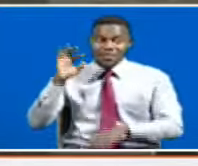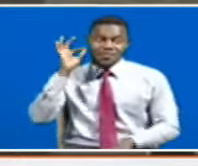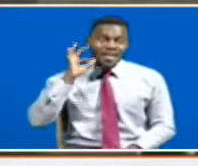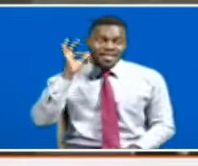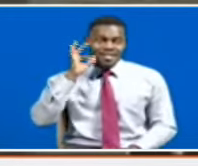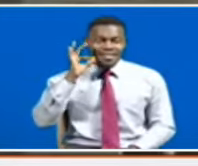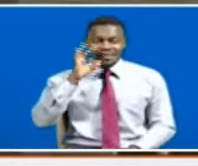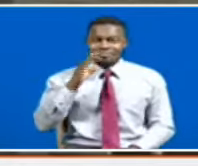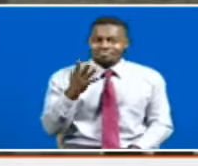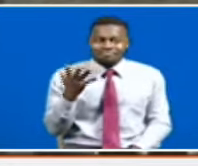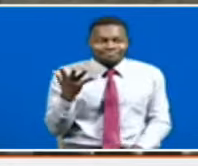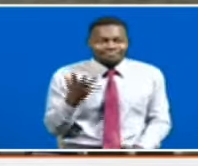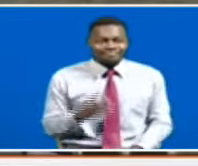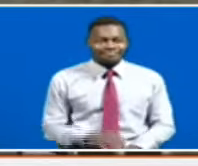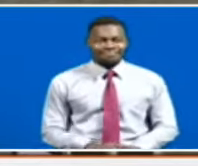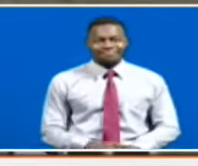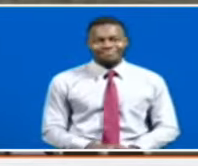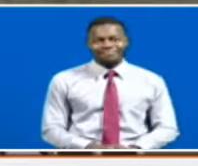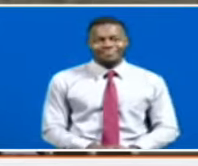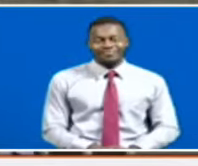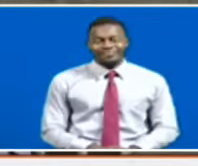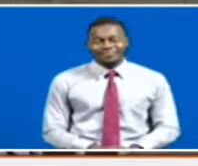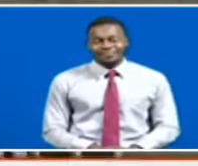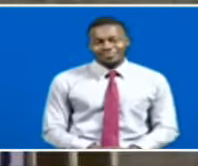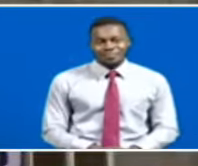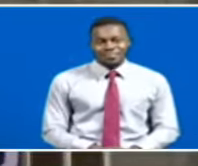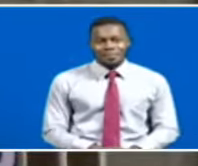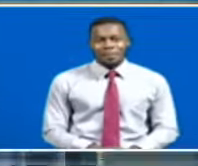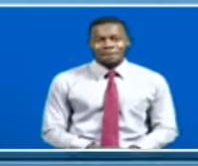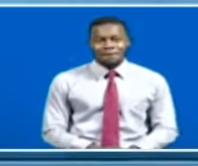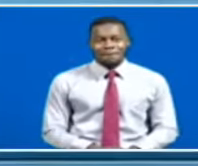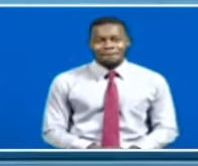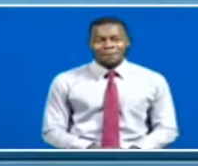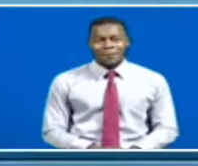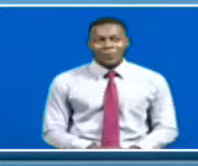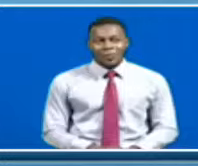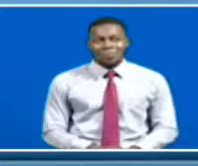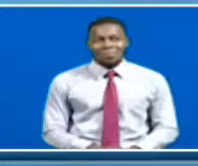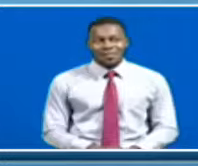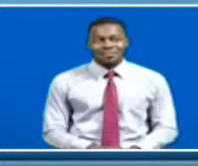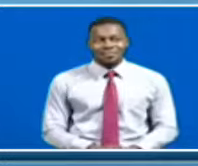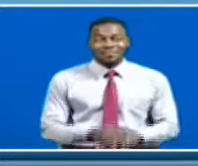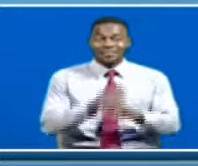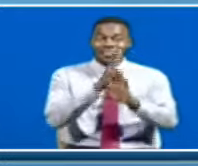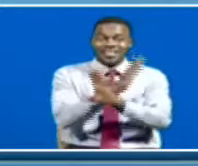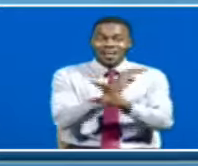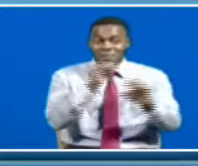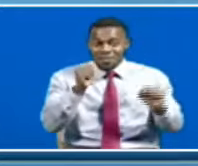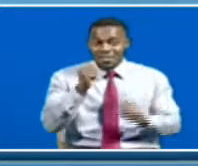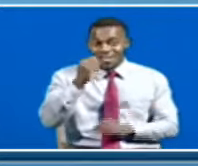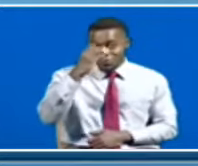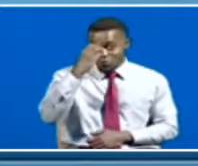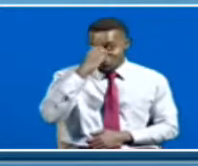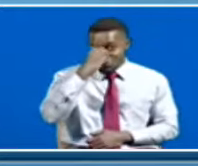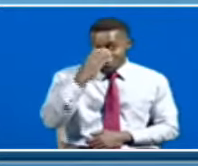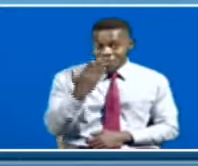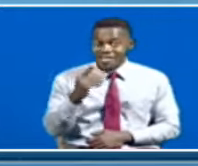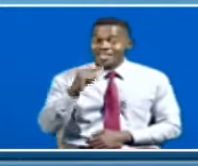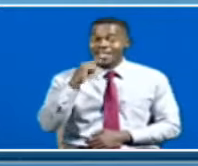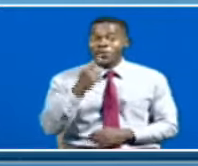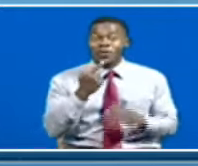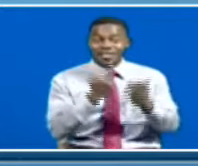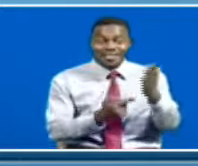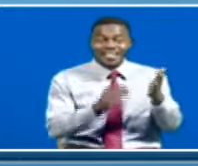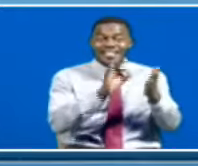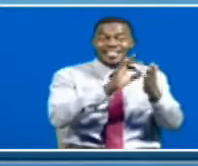Toka KTN News, Nairobi. Now, meanwhile, President William Ruto says the affordable housing